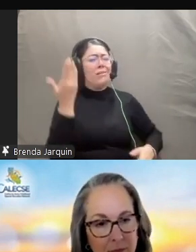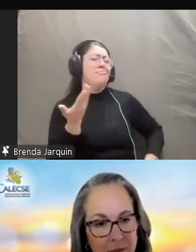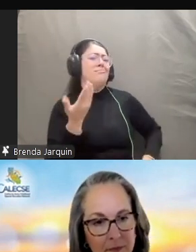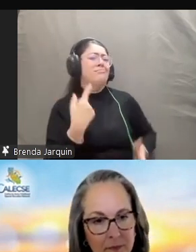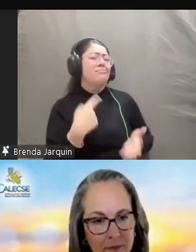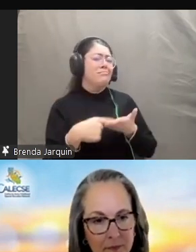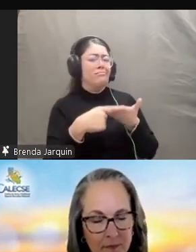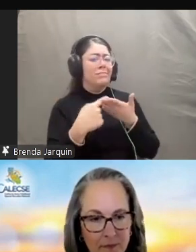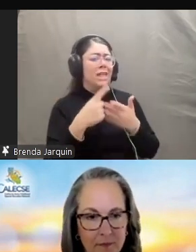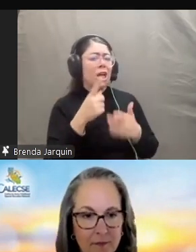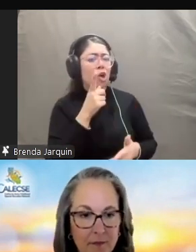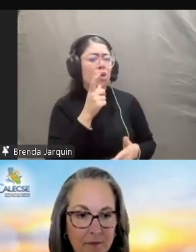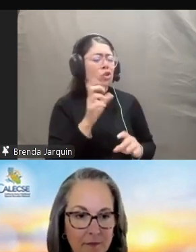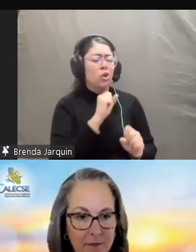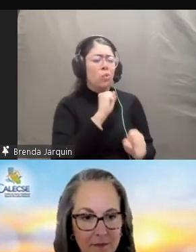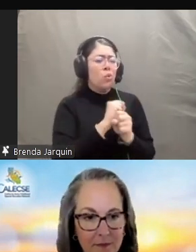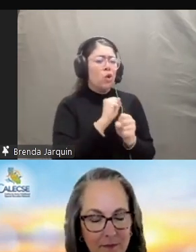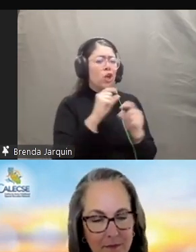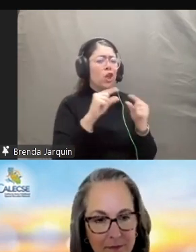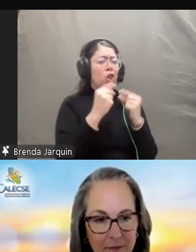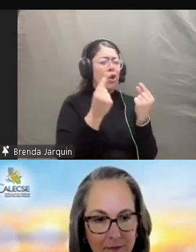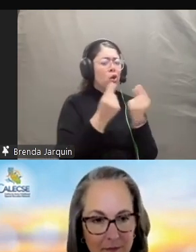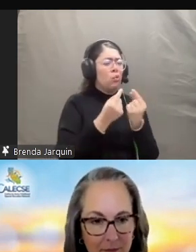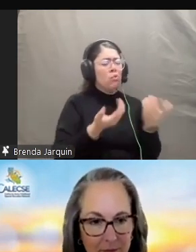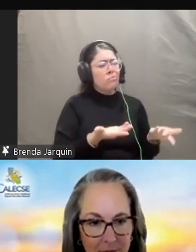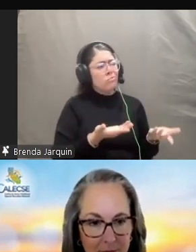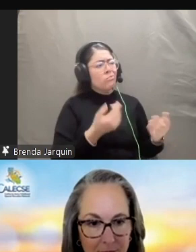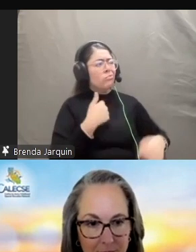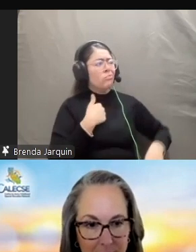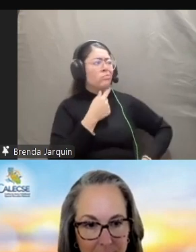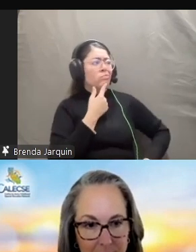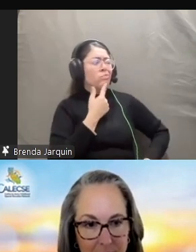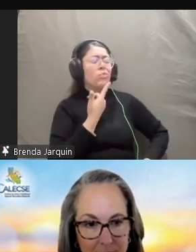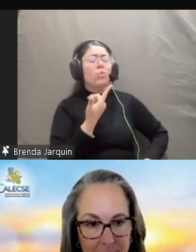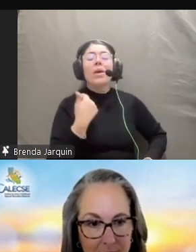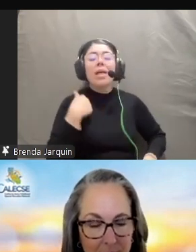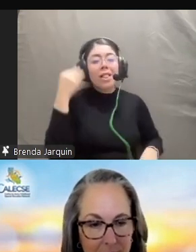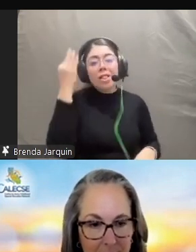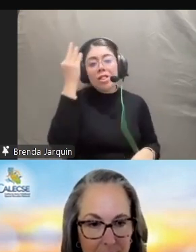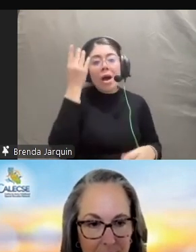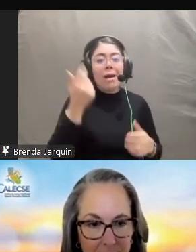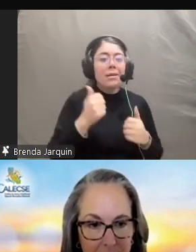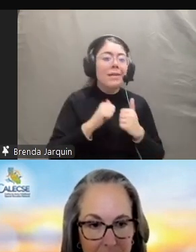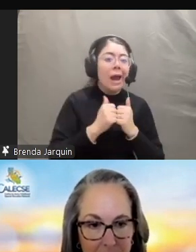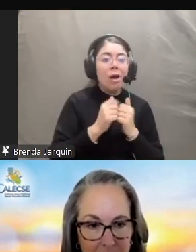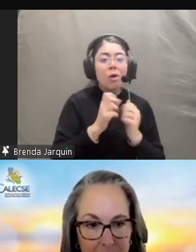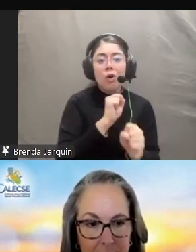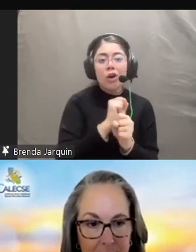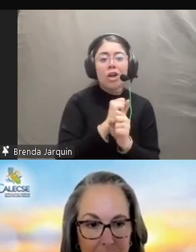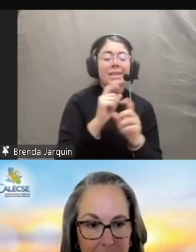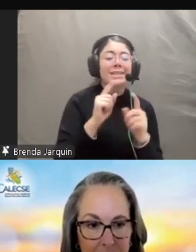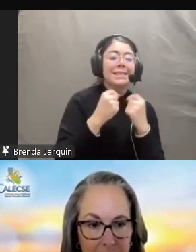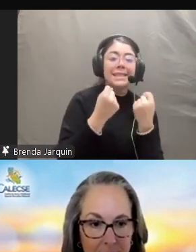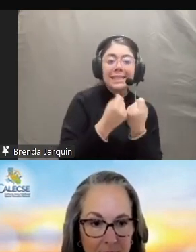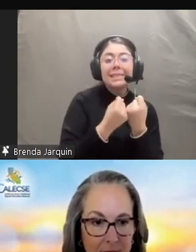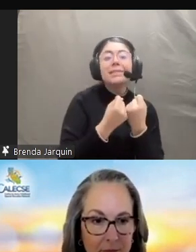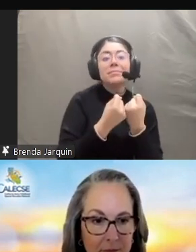We had to agree on who was going to take charge. So we tried to work in teams. So it